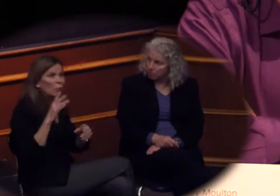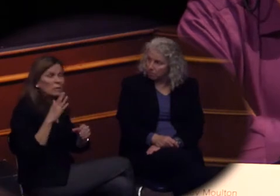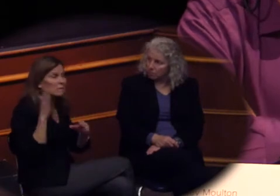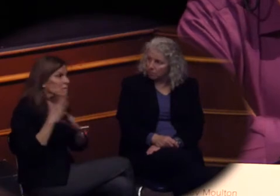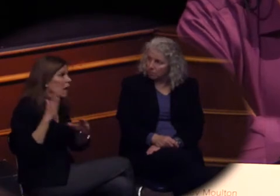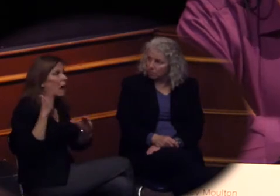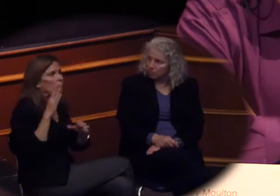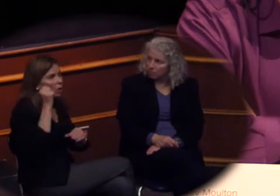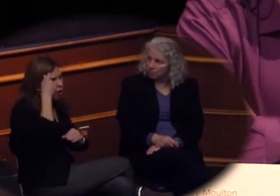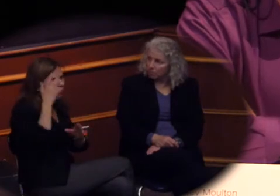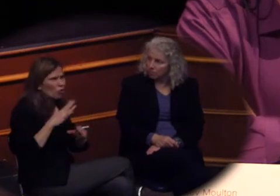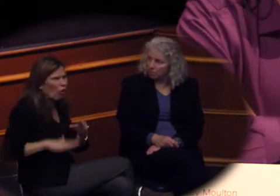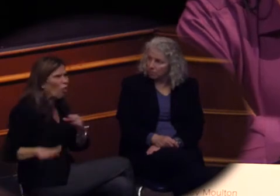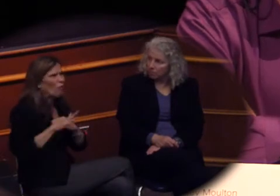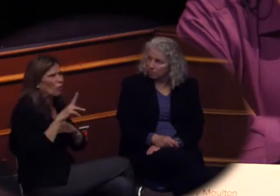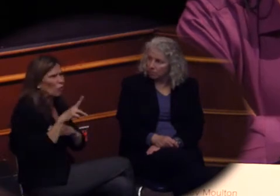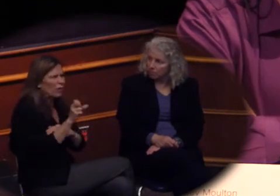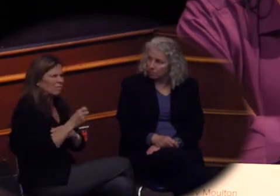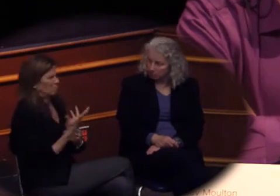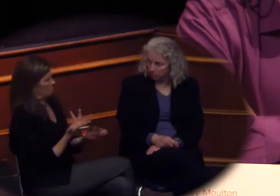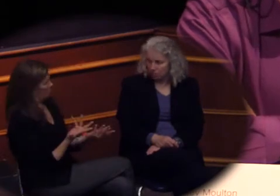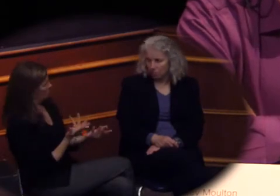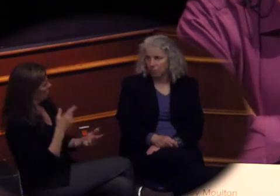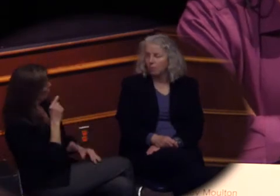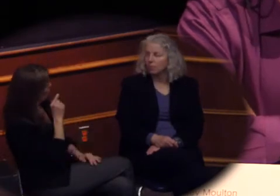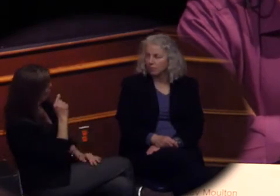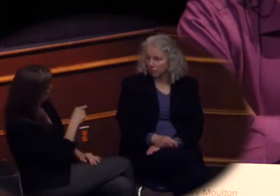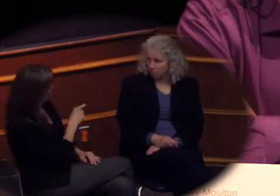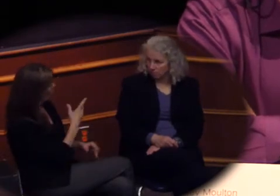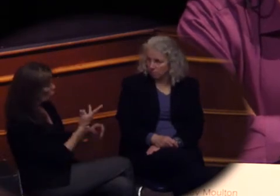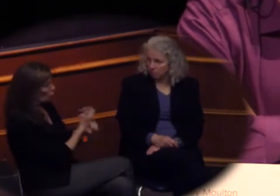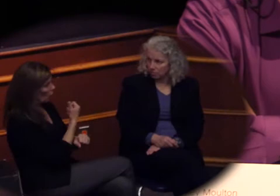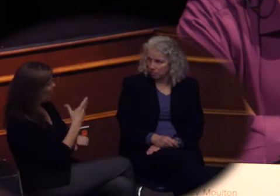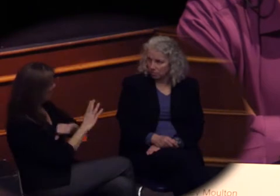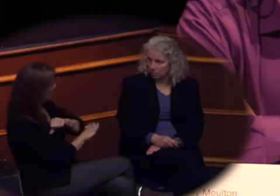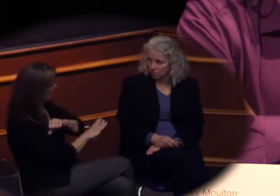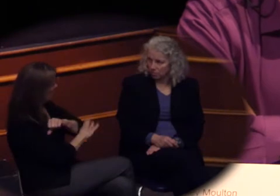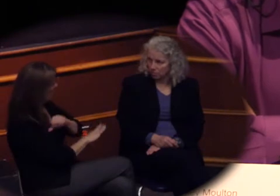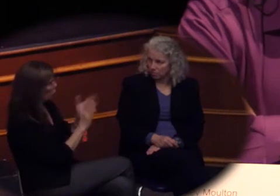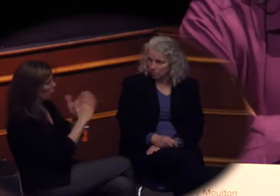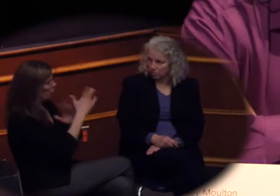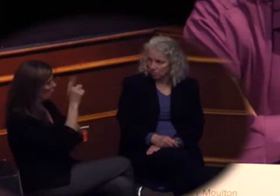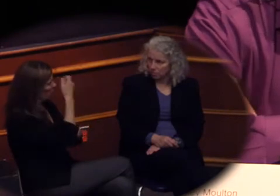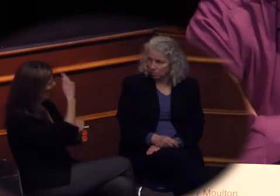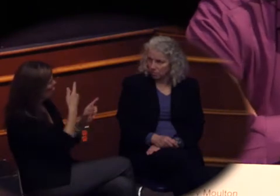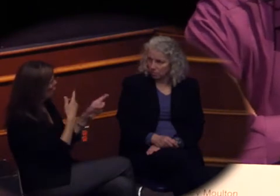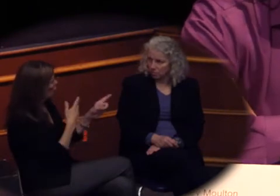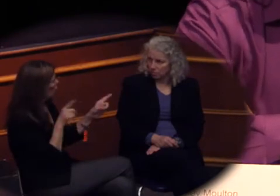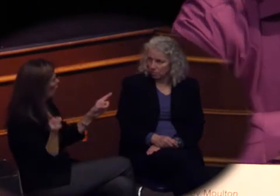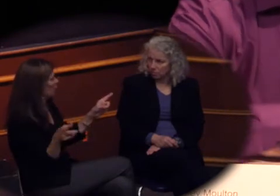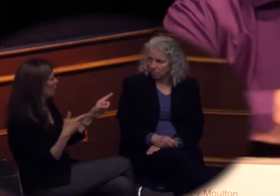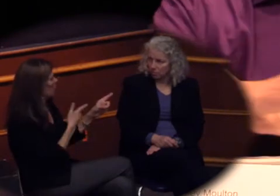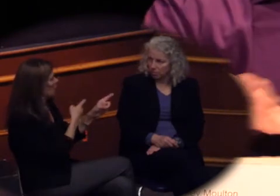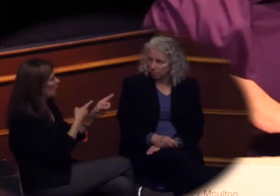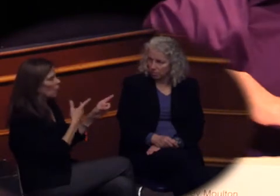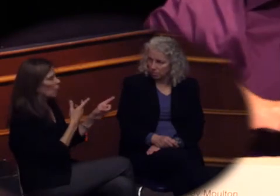What makes you feel, if you win the September primary, that he'll be vulnerable to your candidacy?